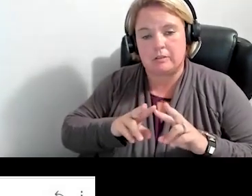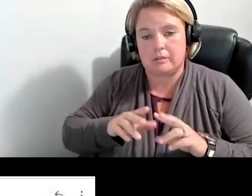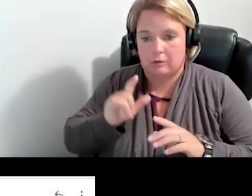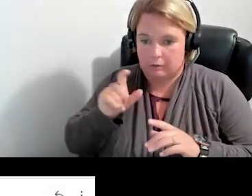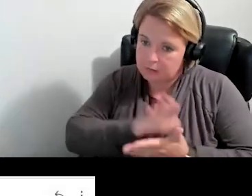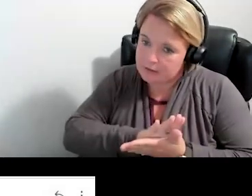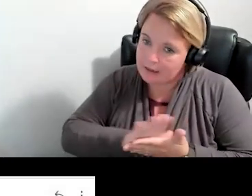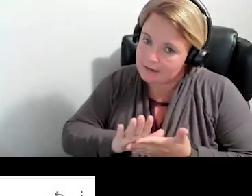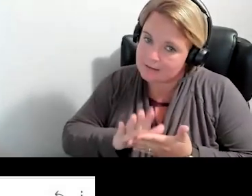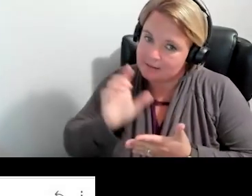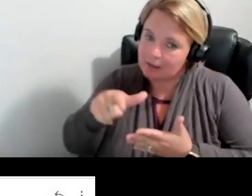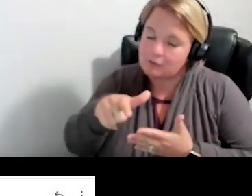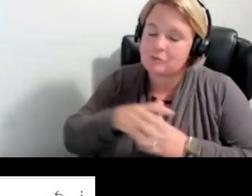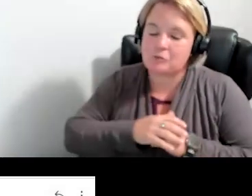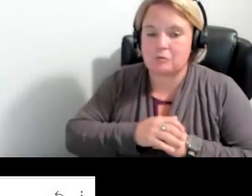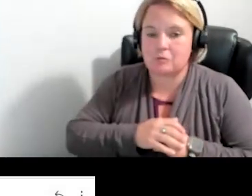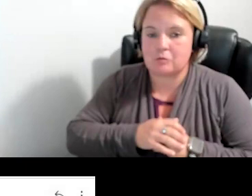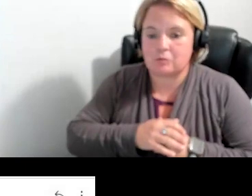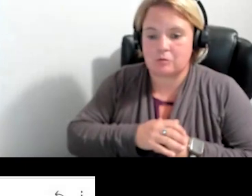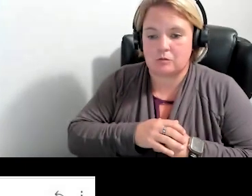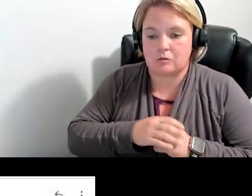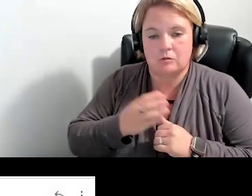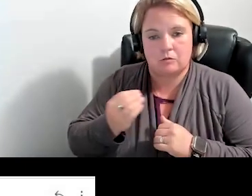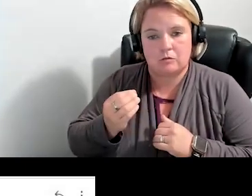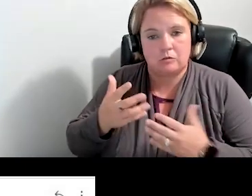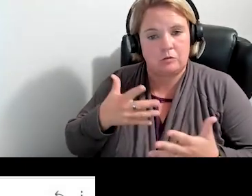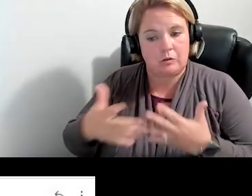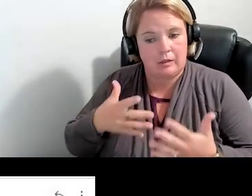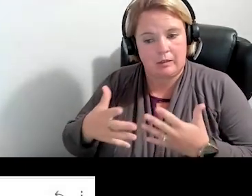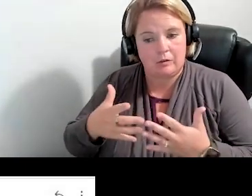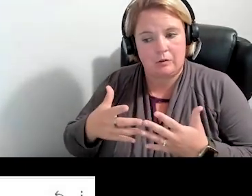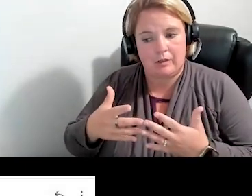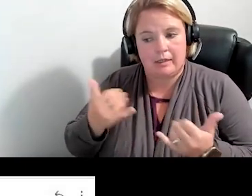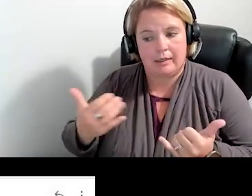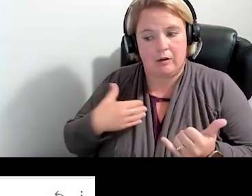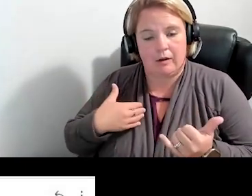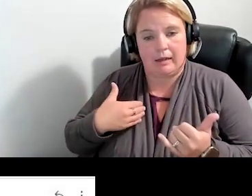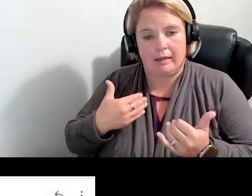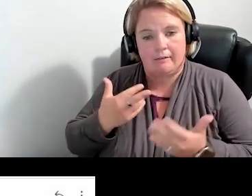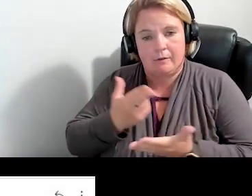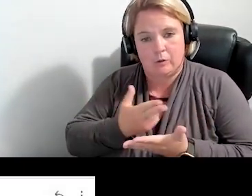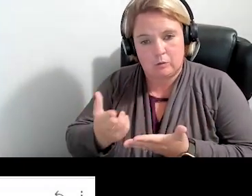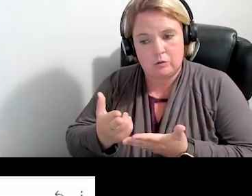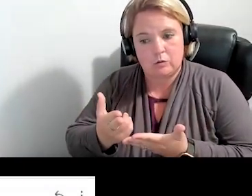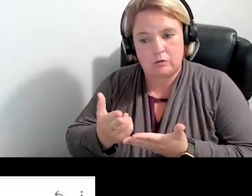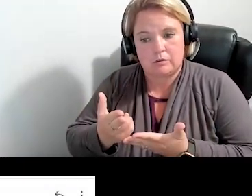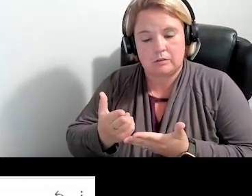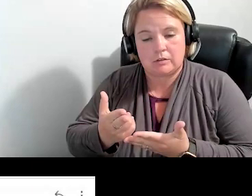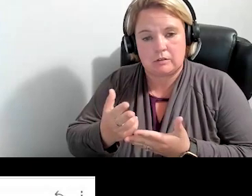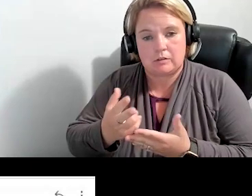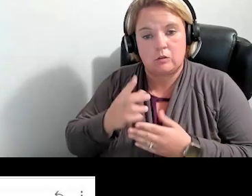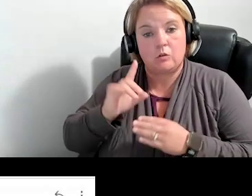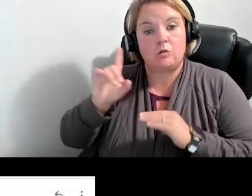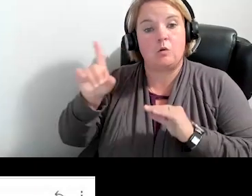nice. So anyway, so now I have those resources. And when I